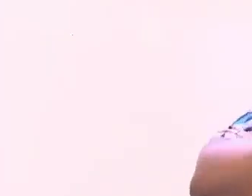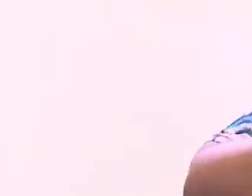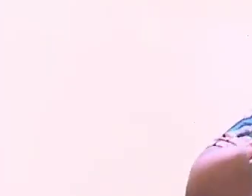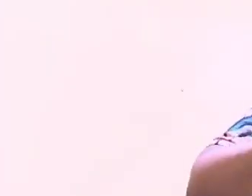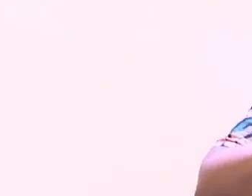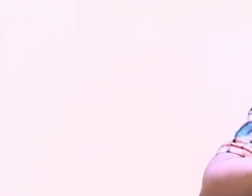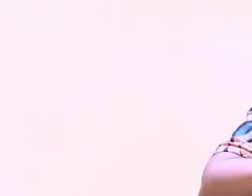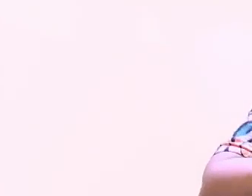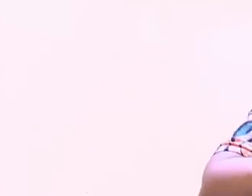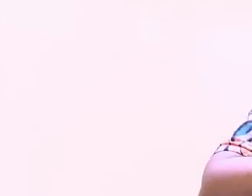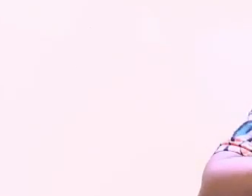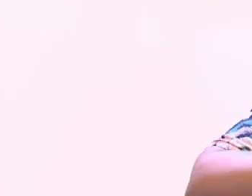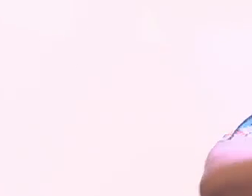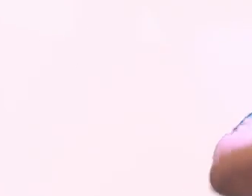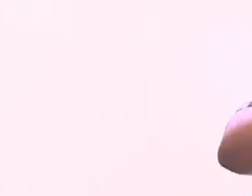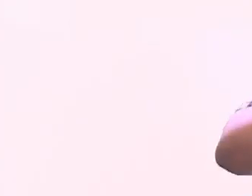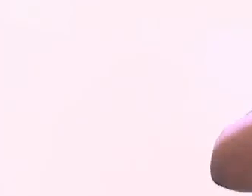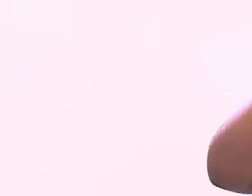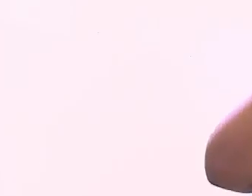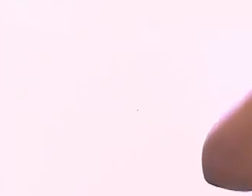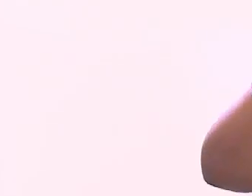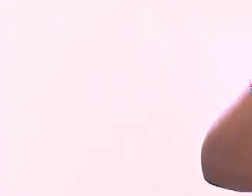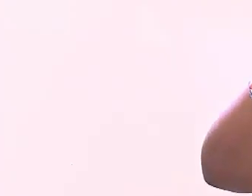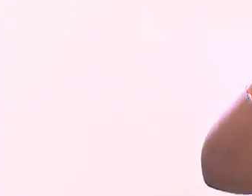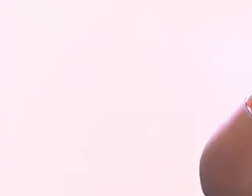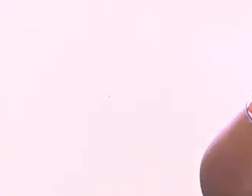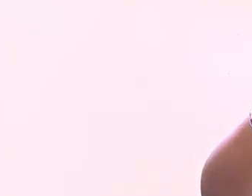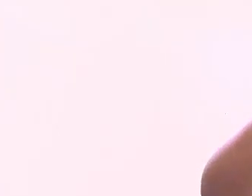innovation with people, and as well partnering